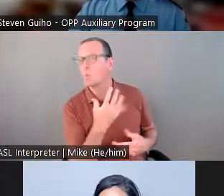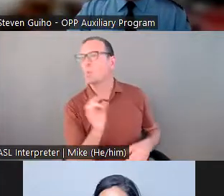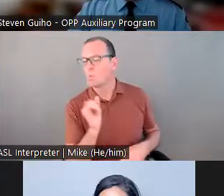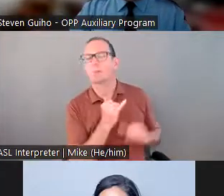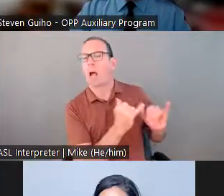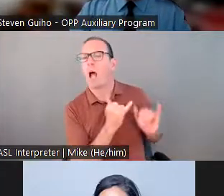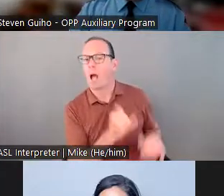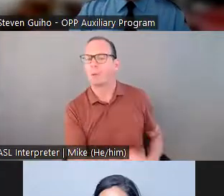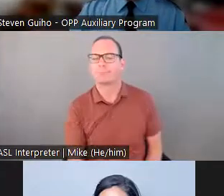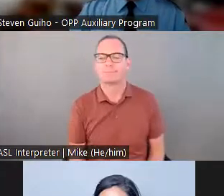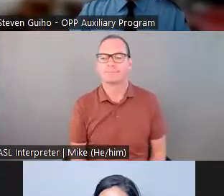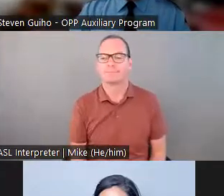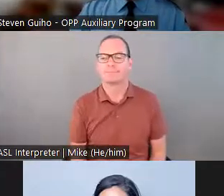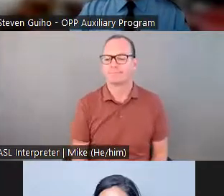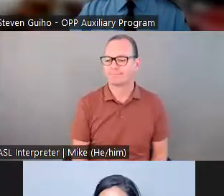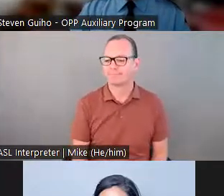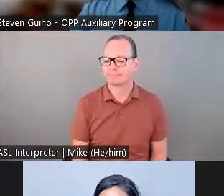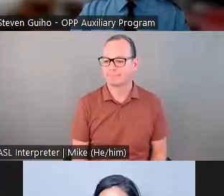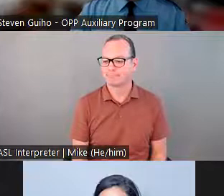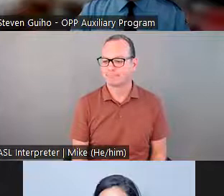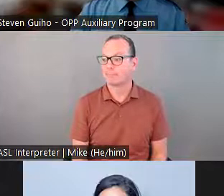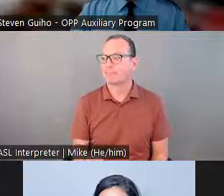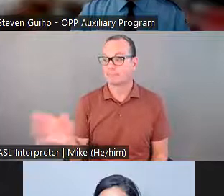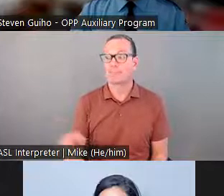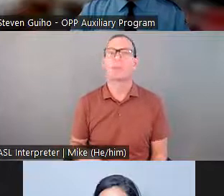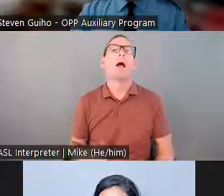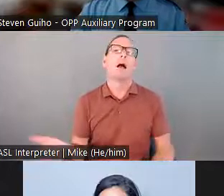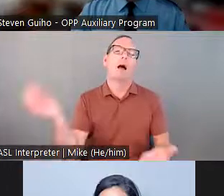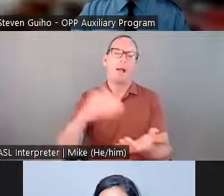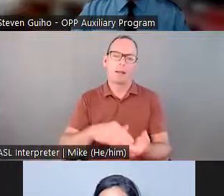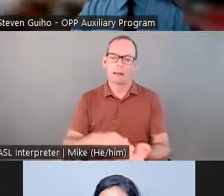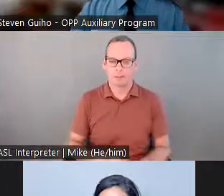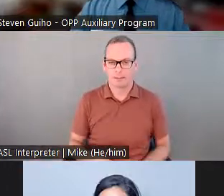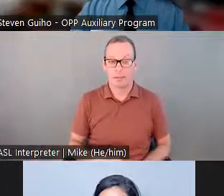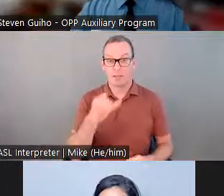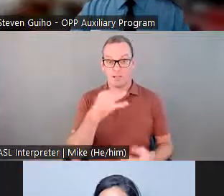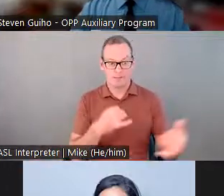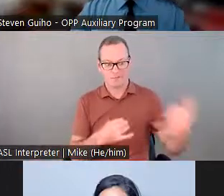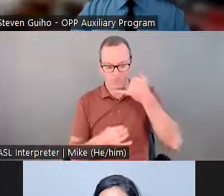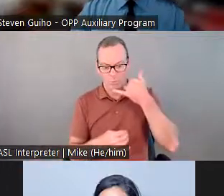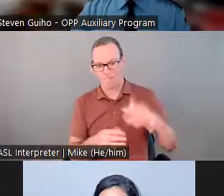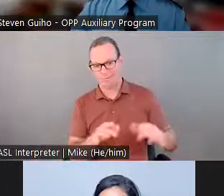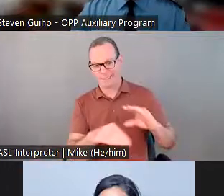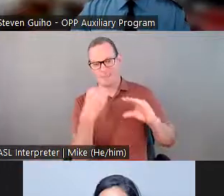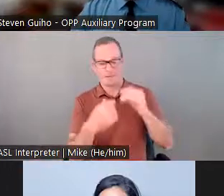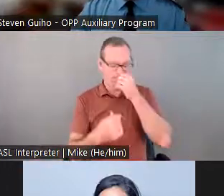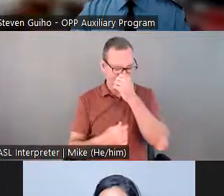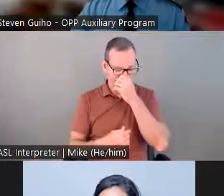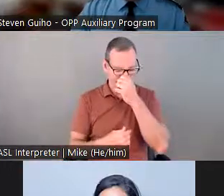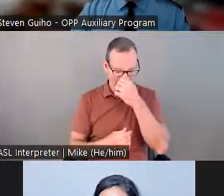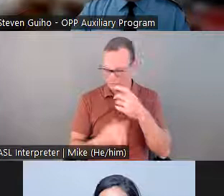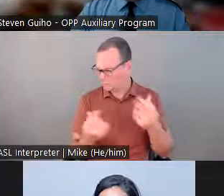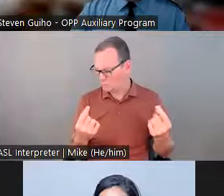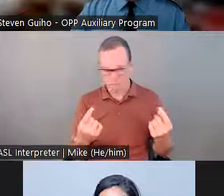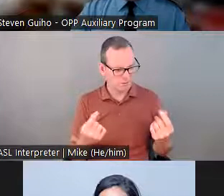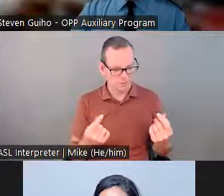Again, we end with stop, challenge, and protect. It's the take 5 method. You stop, you take a minute, think about what you're